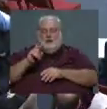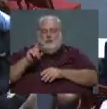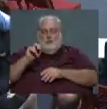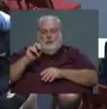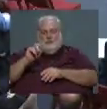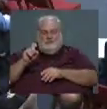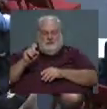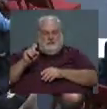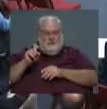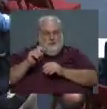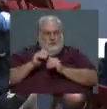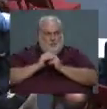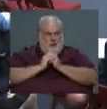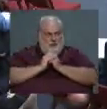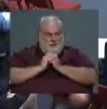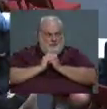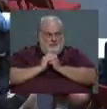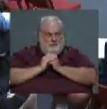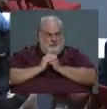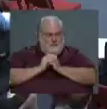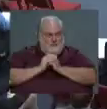please.